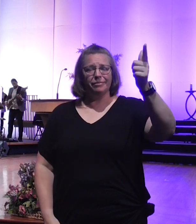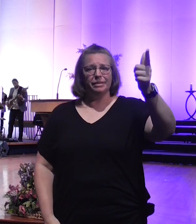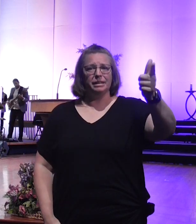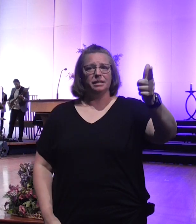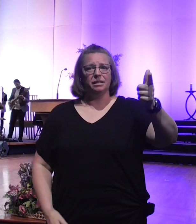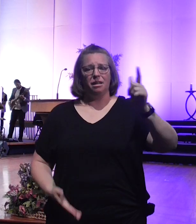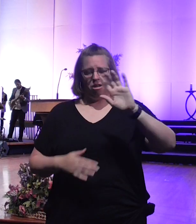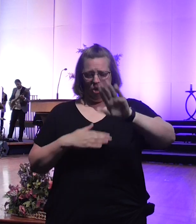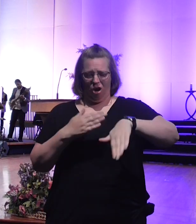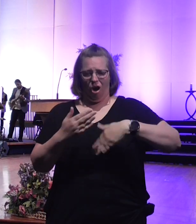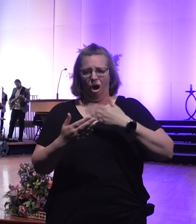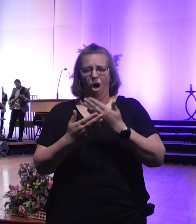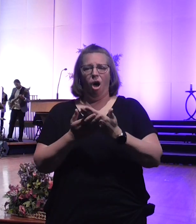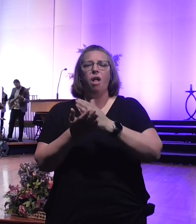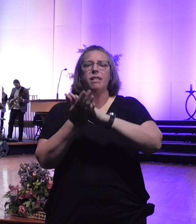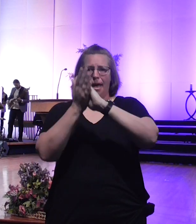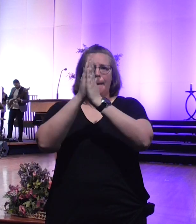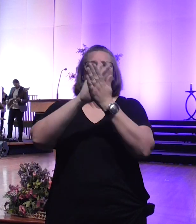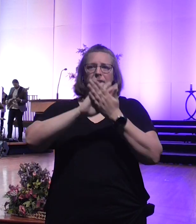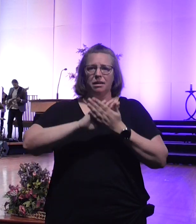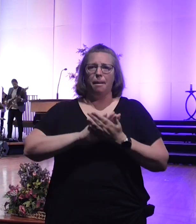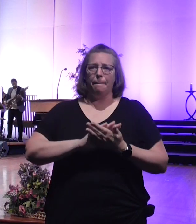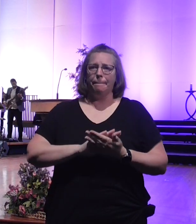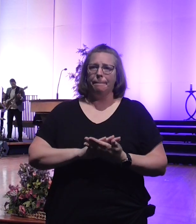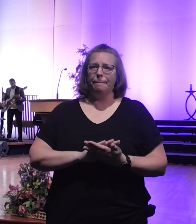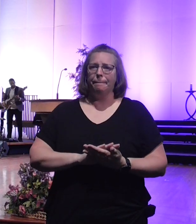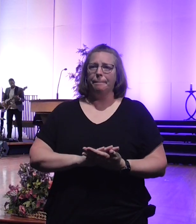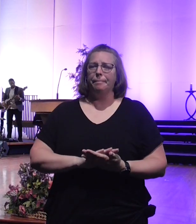all I become,